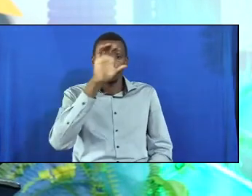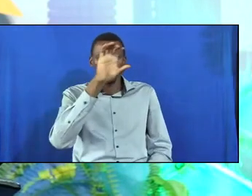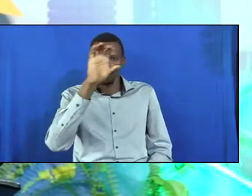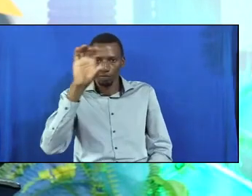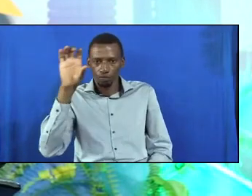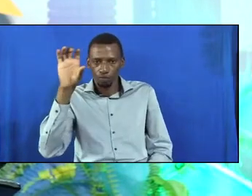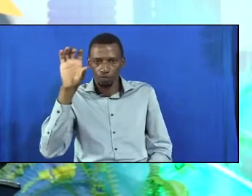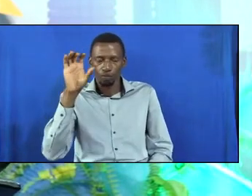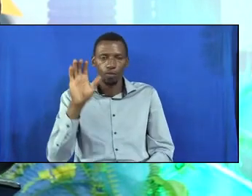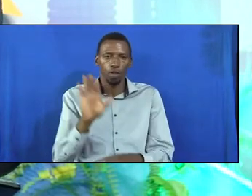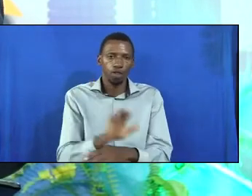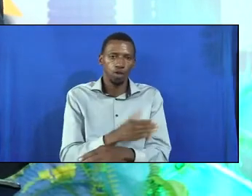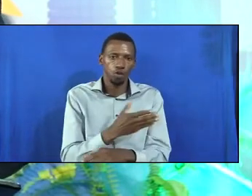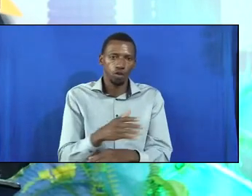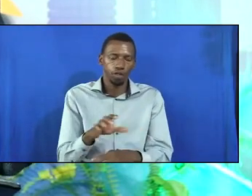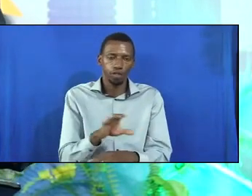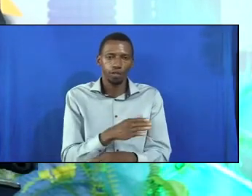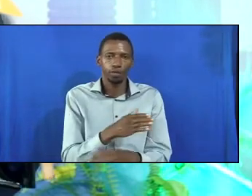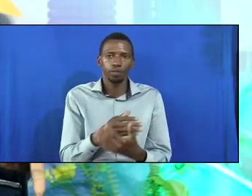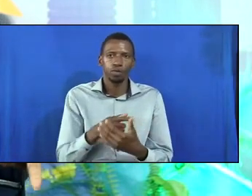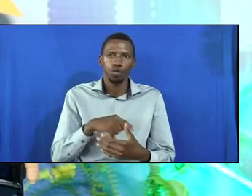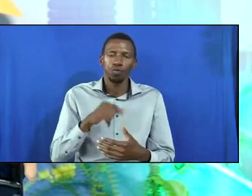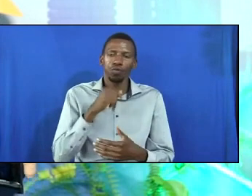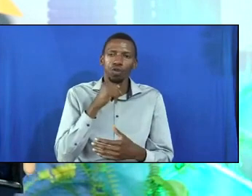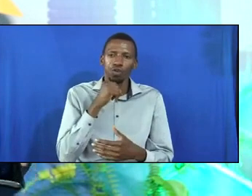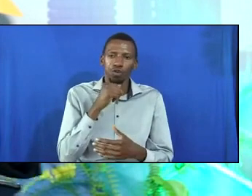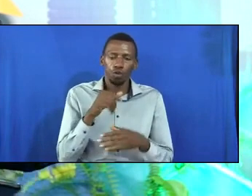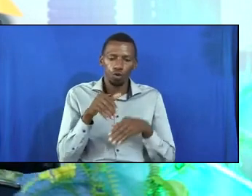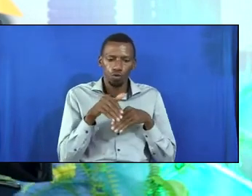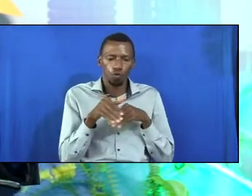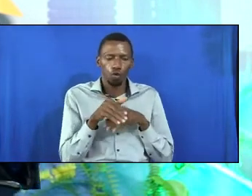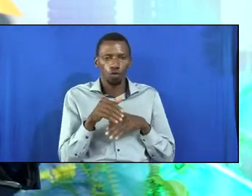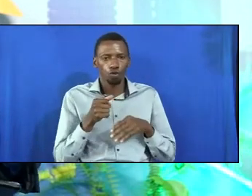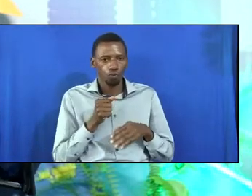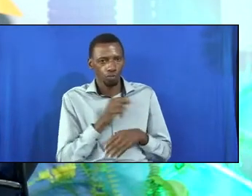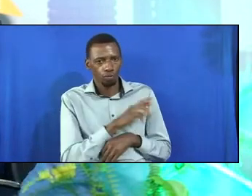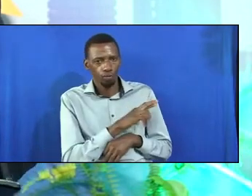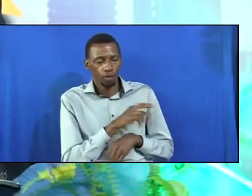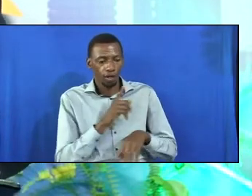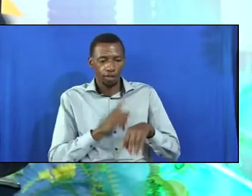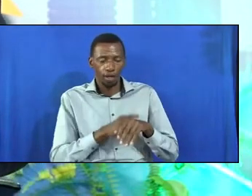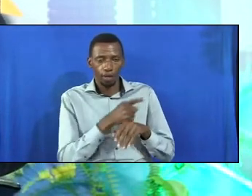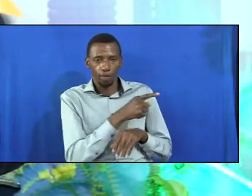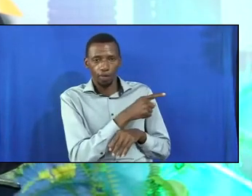2 and a chorus. We don't sing with her as she sings.